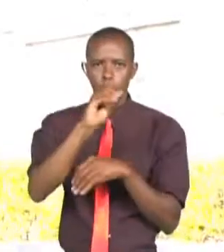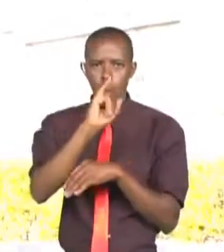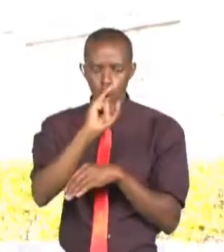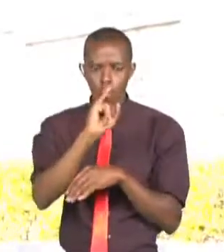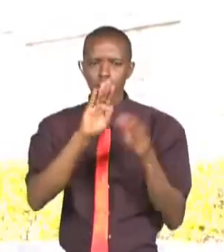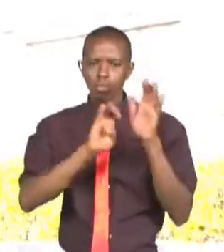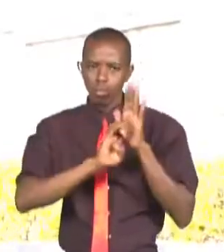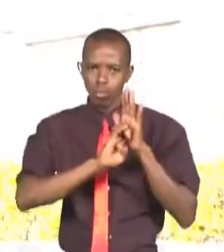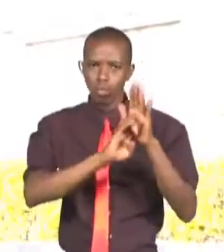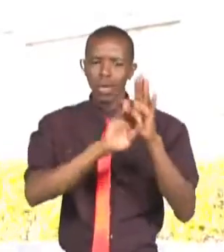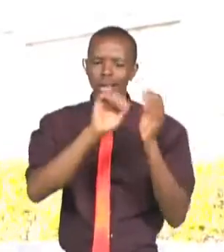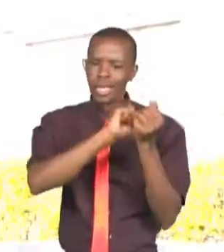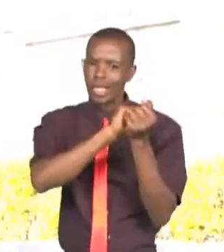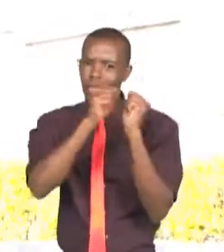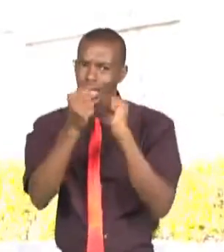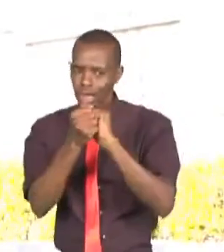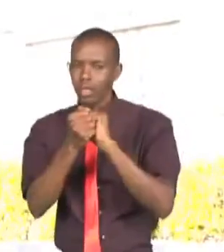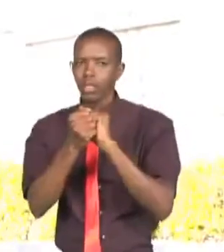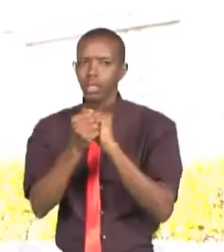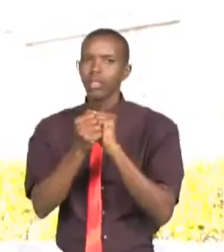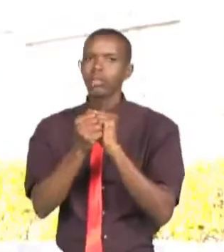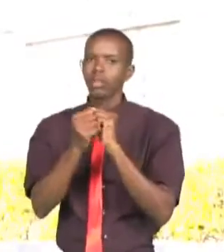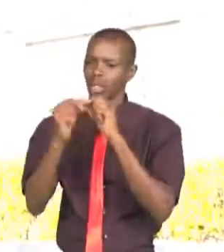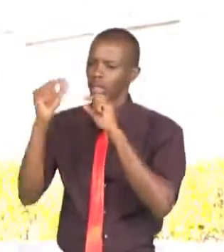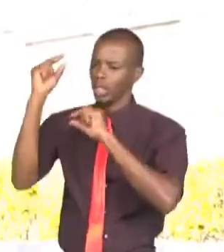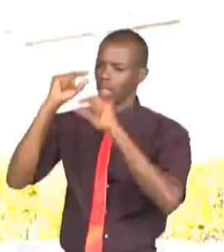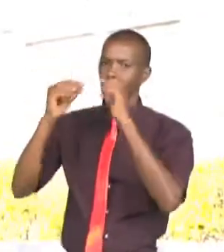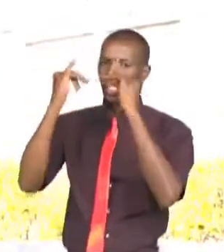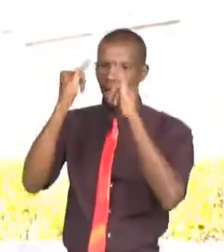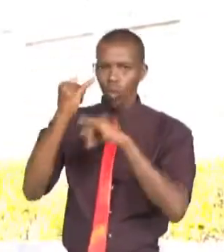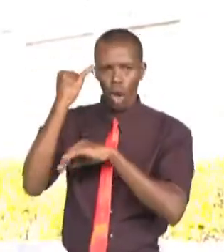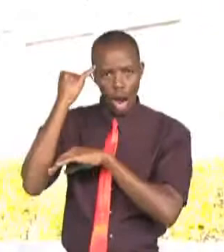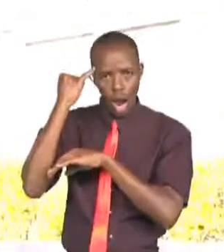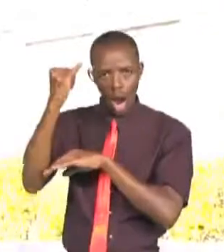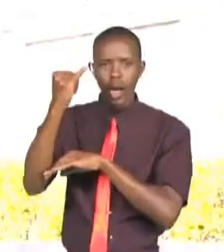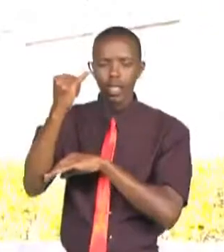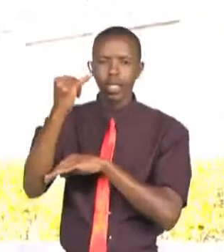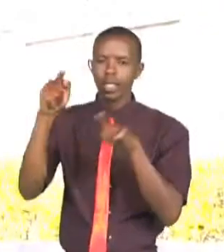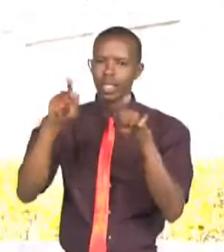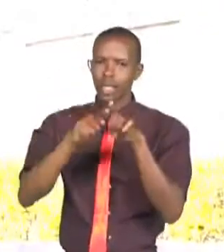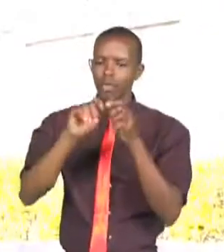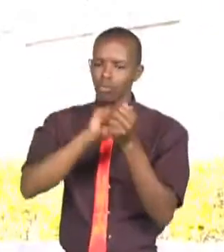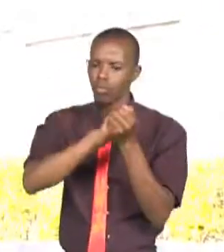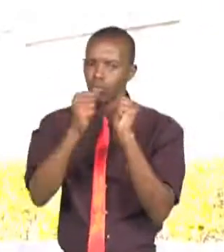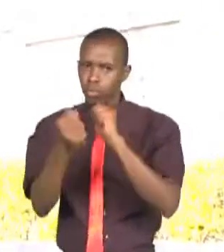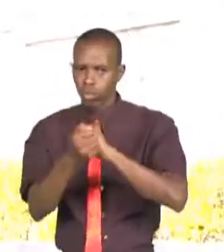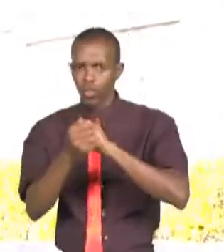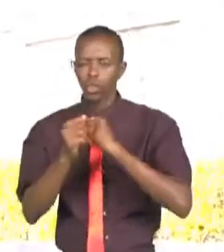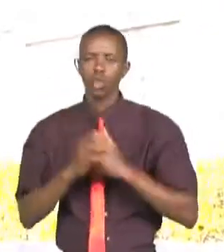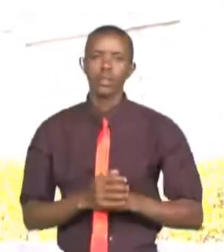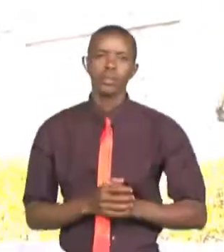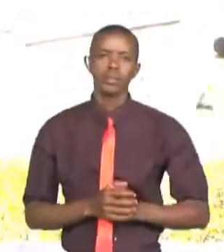that change. New decade means new ideas, even a revolution. Reporting